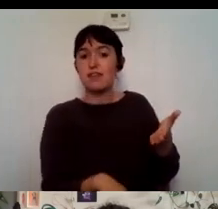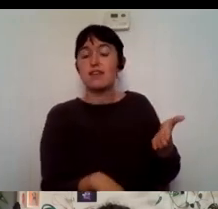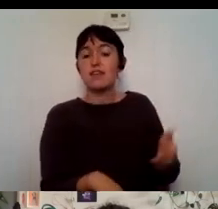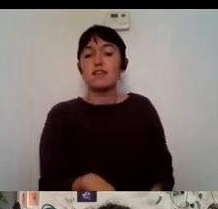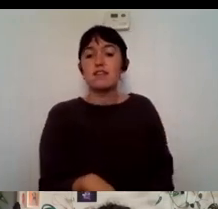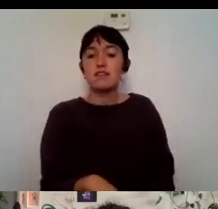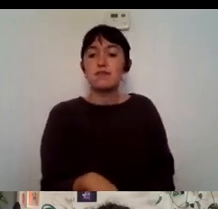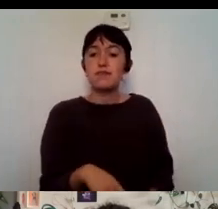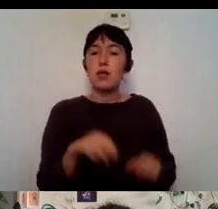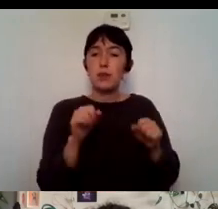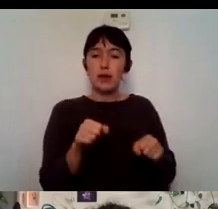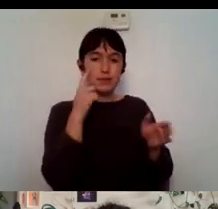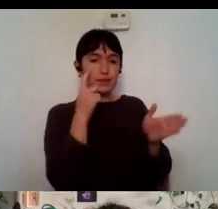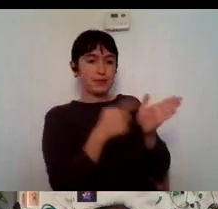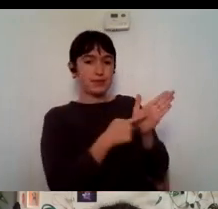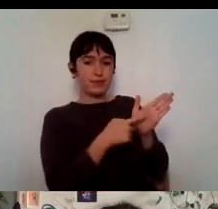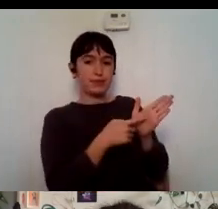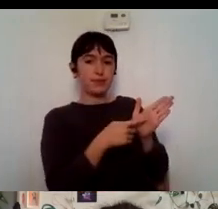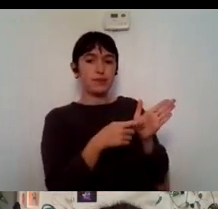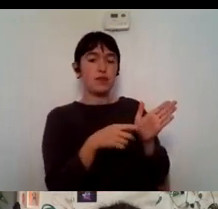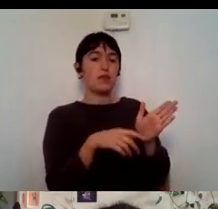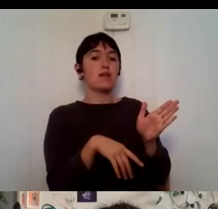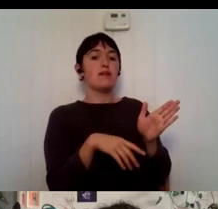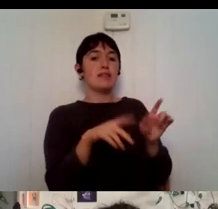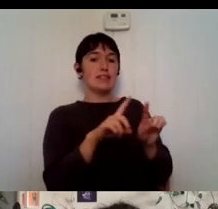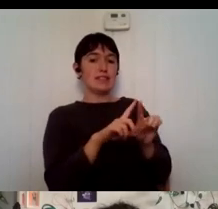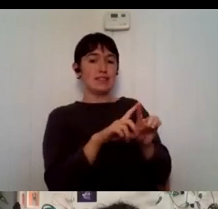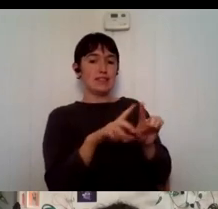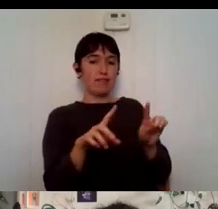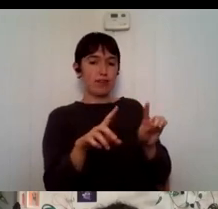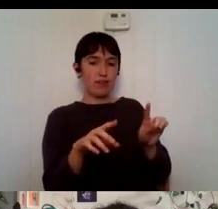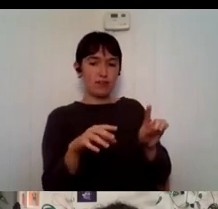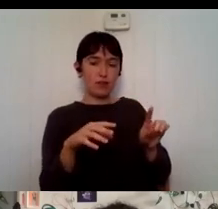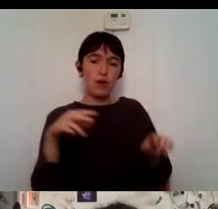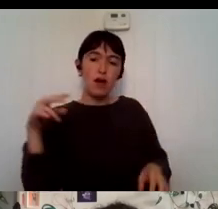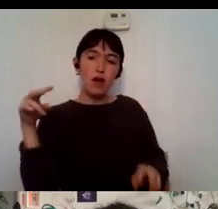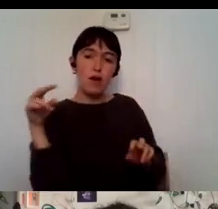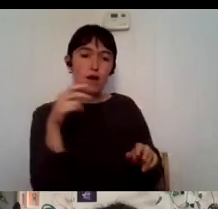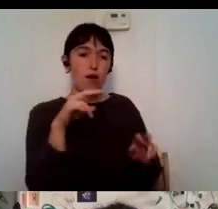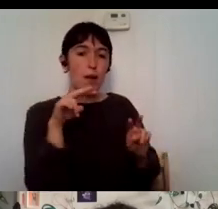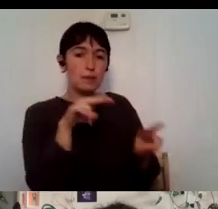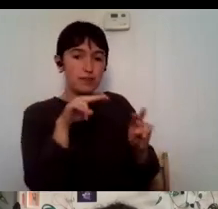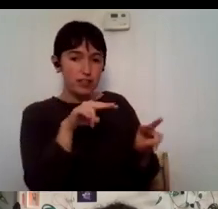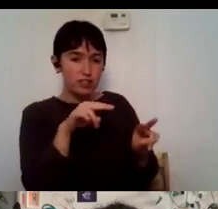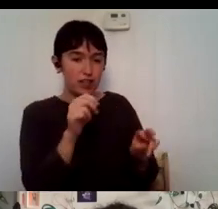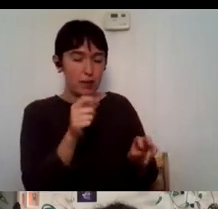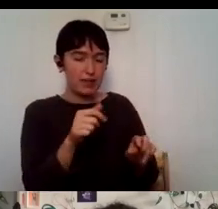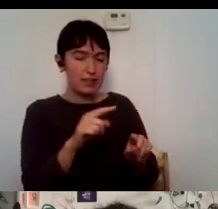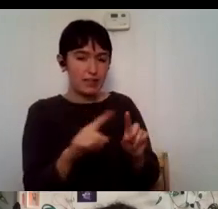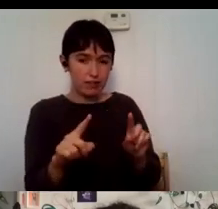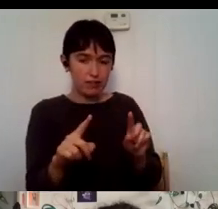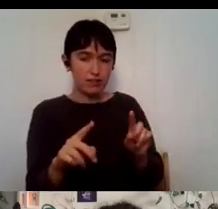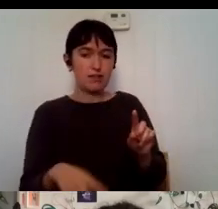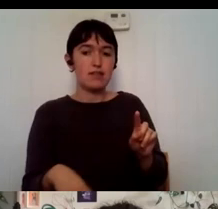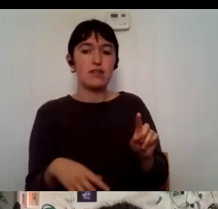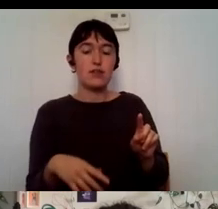in how we might update our information. So observation is a little bit more distant. So that has fewer implications